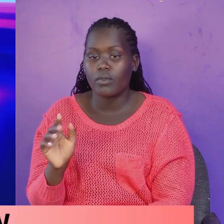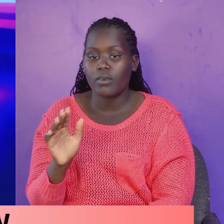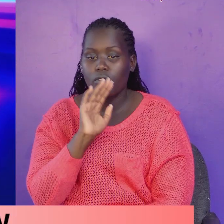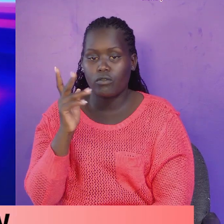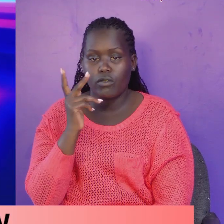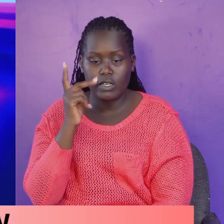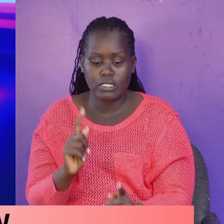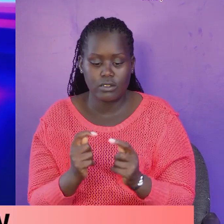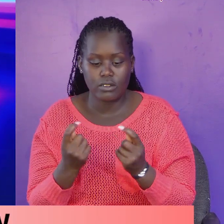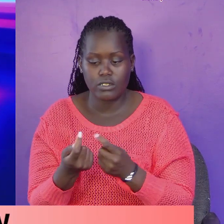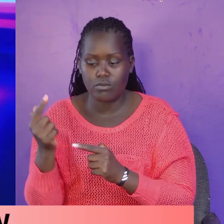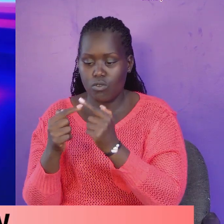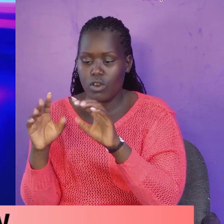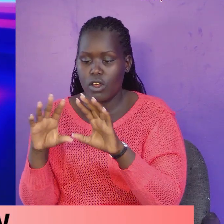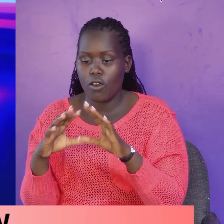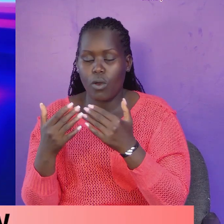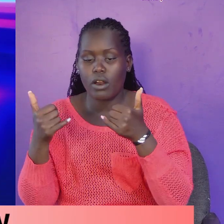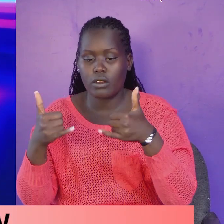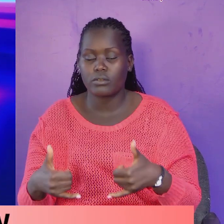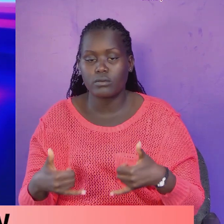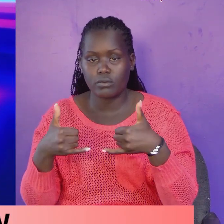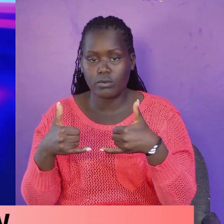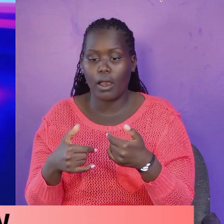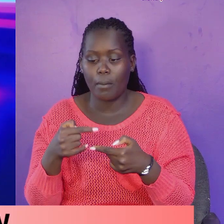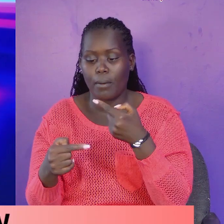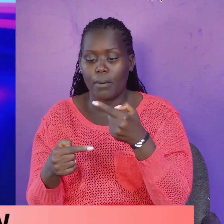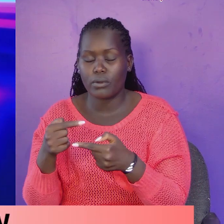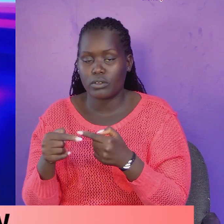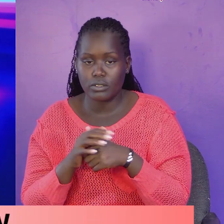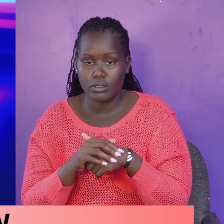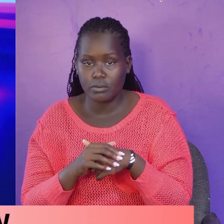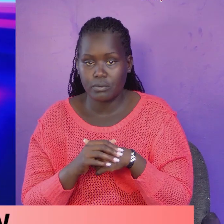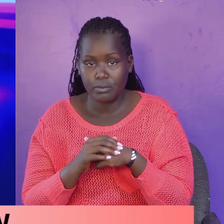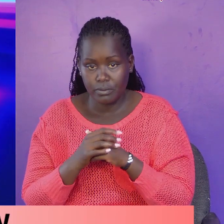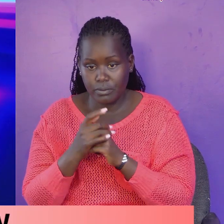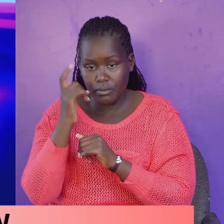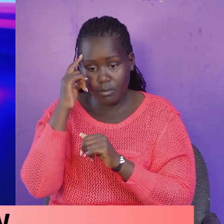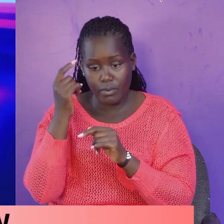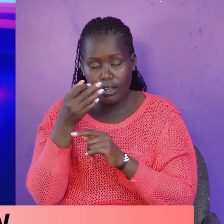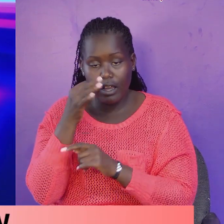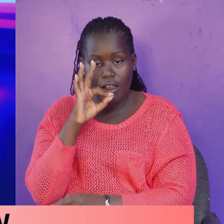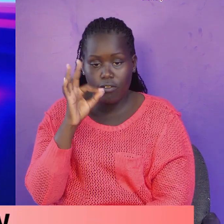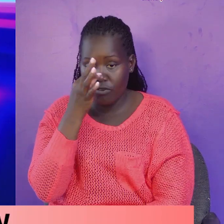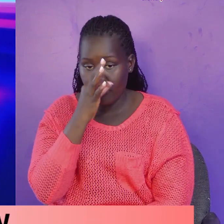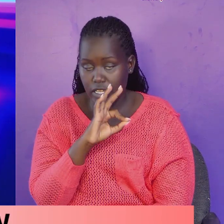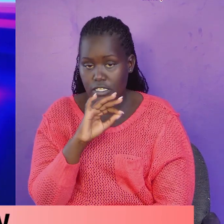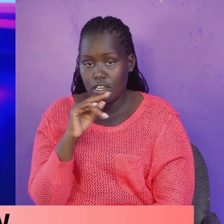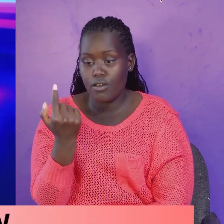team winning World Cup consecutively. Yeah. I think France were the only team